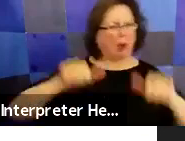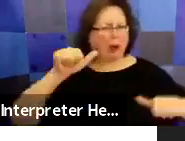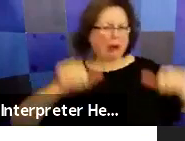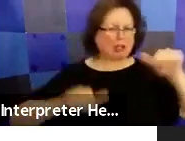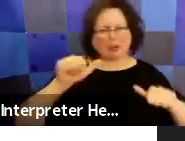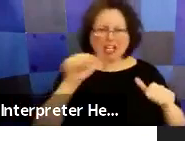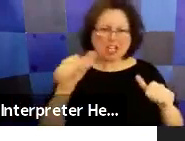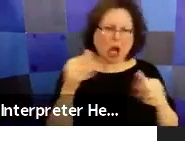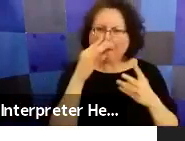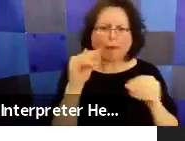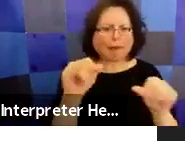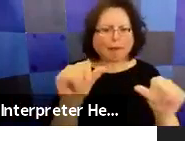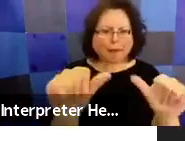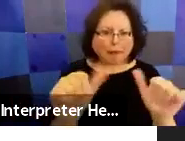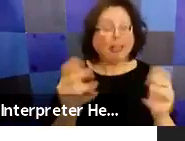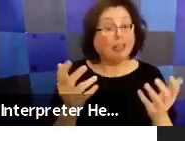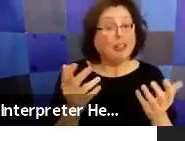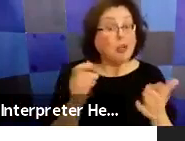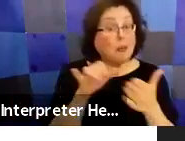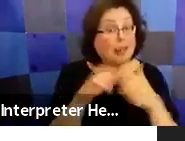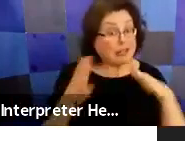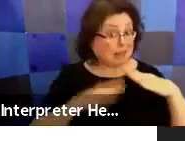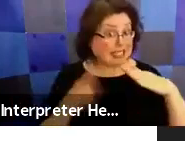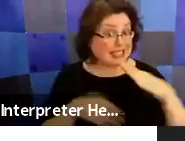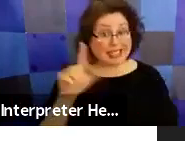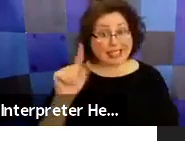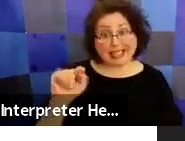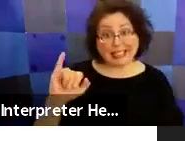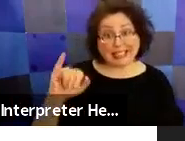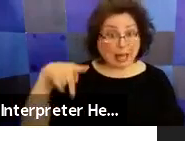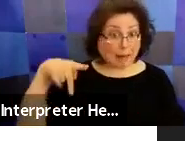So those are just some basic tips. I mean,